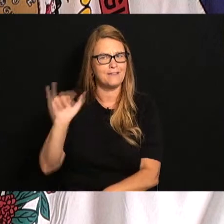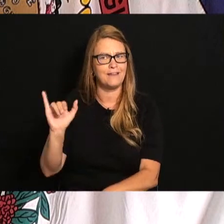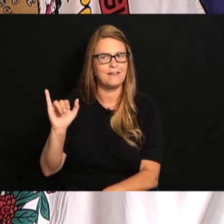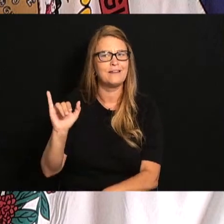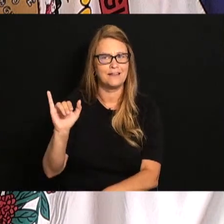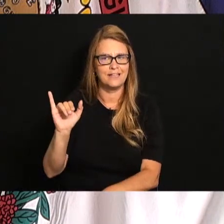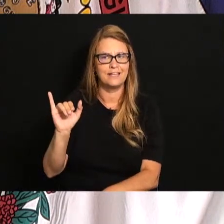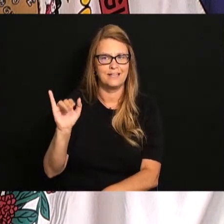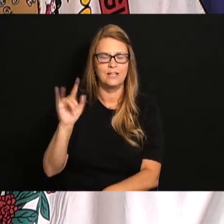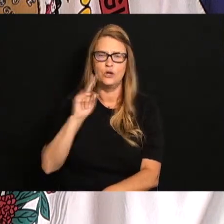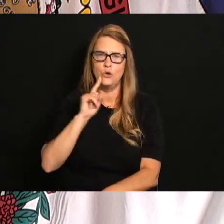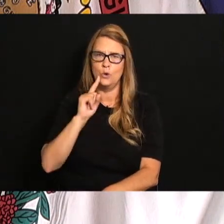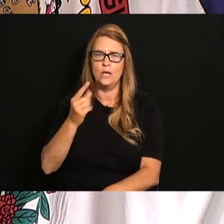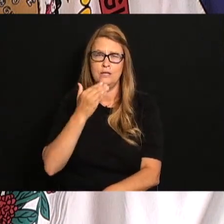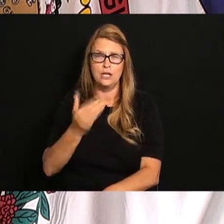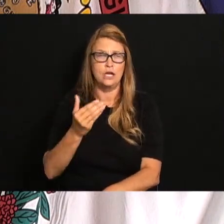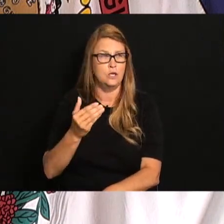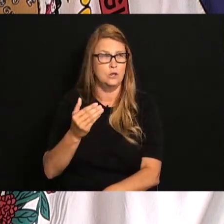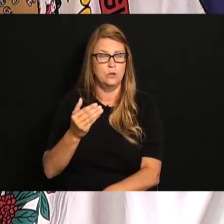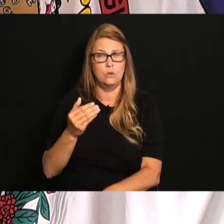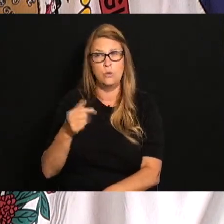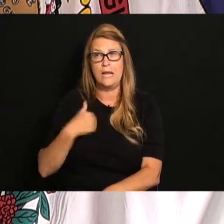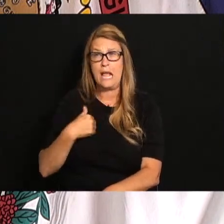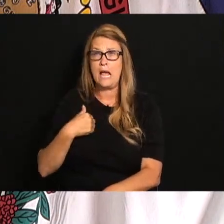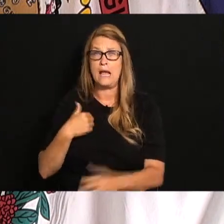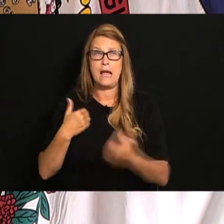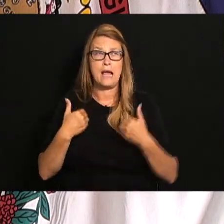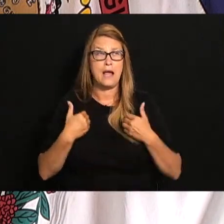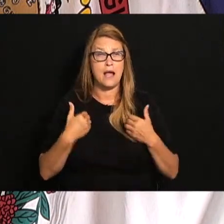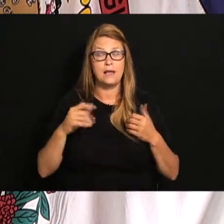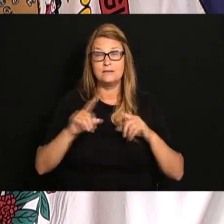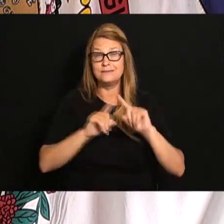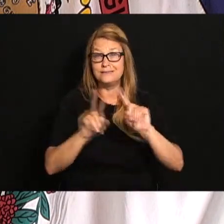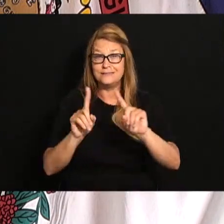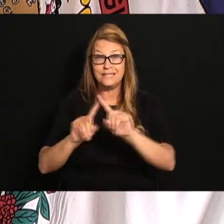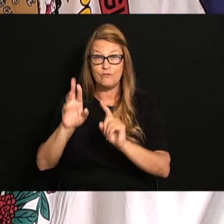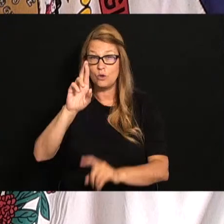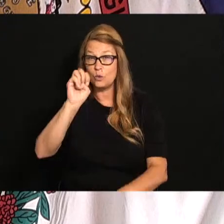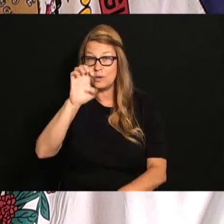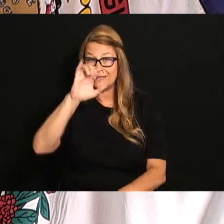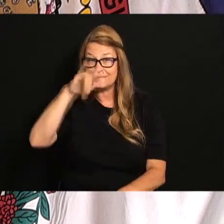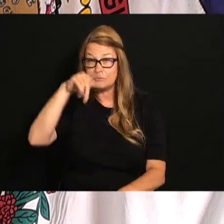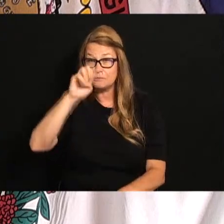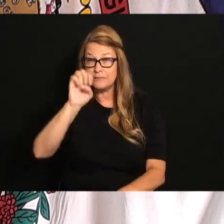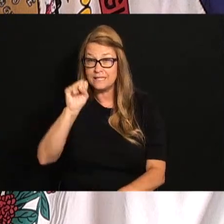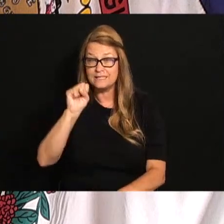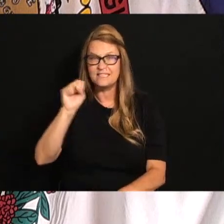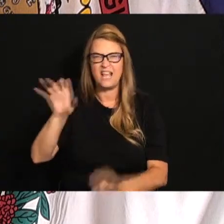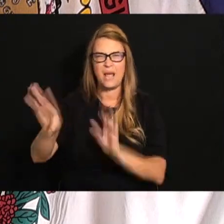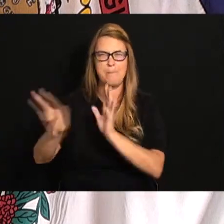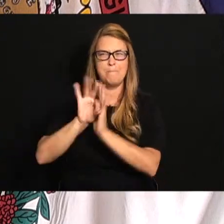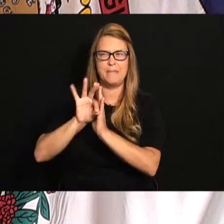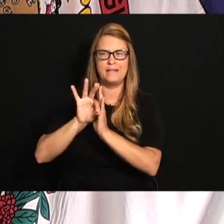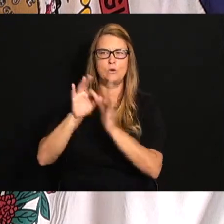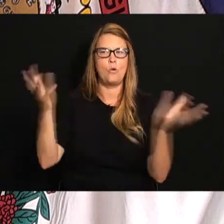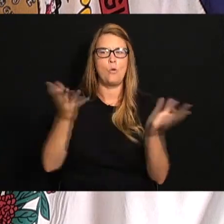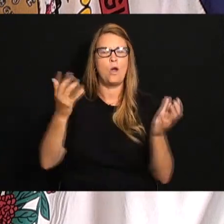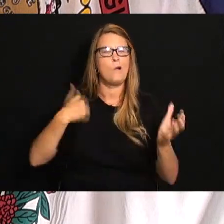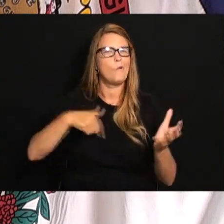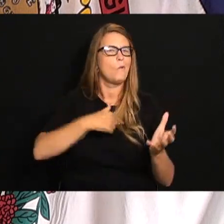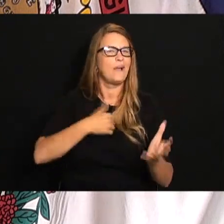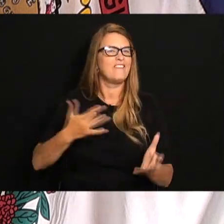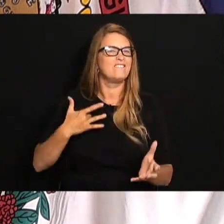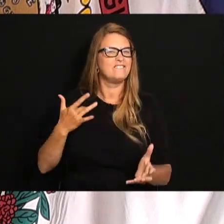It was really good. We took in all kinds of different recipes, and then selected what we thought was probably